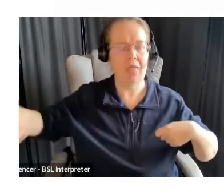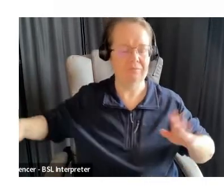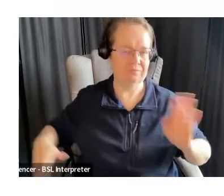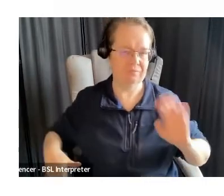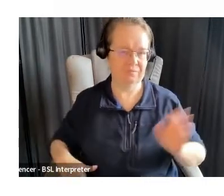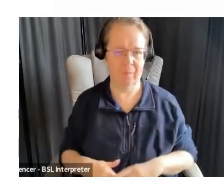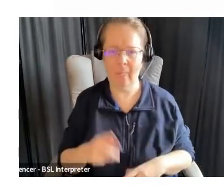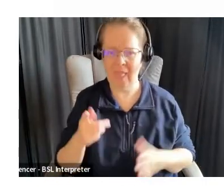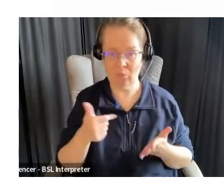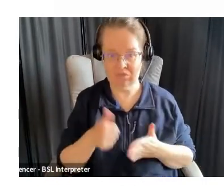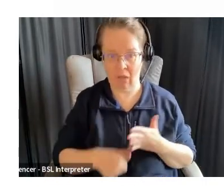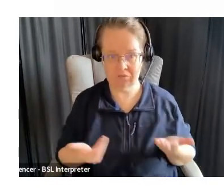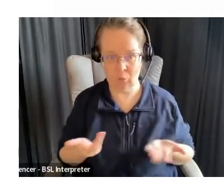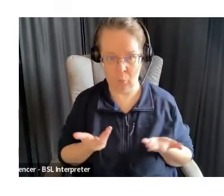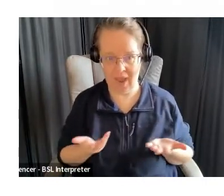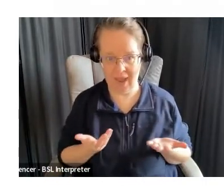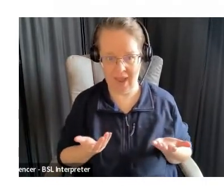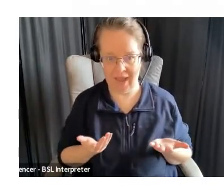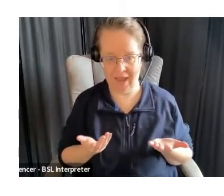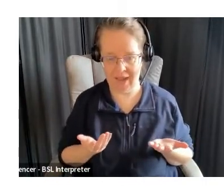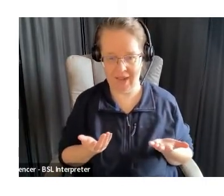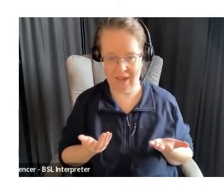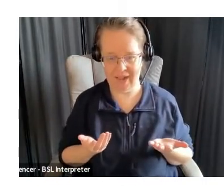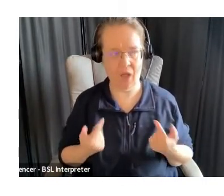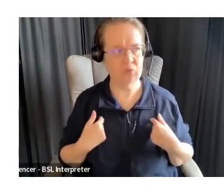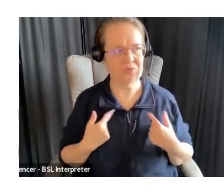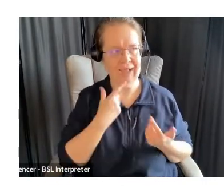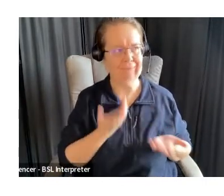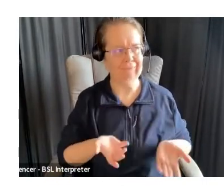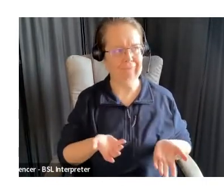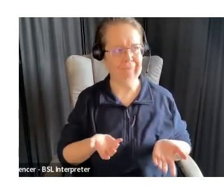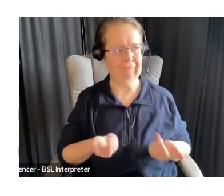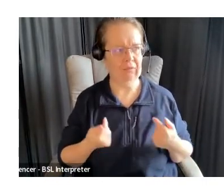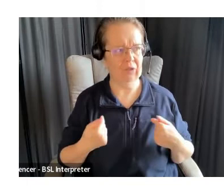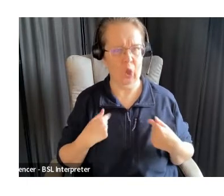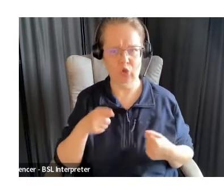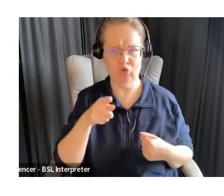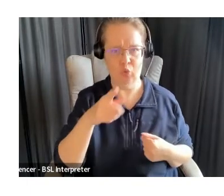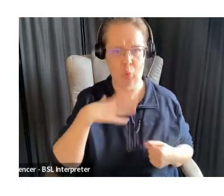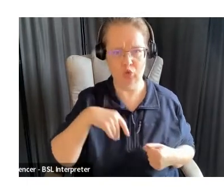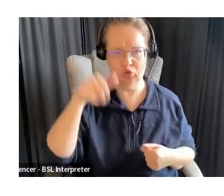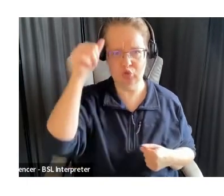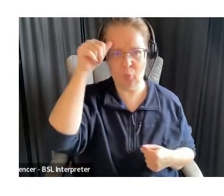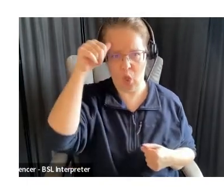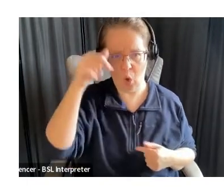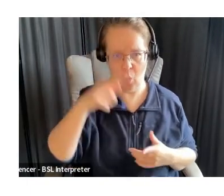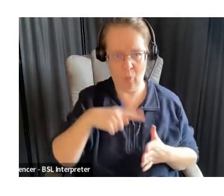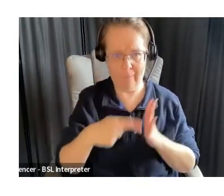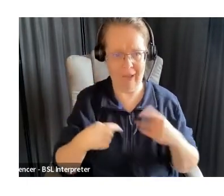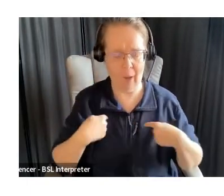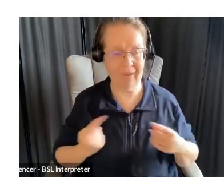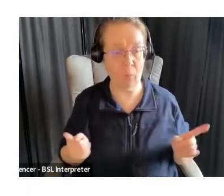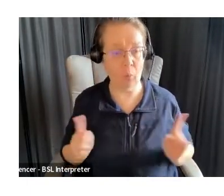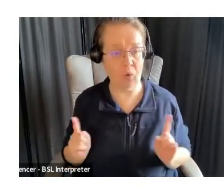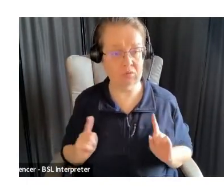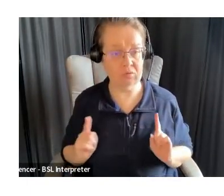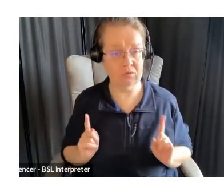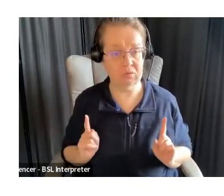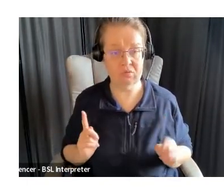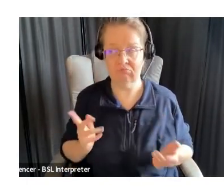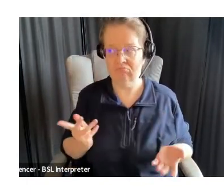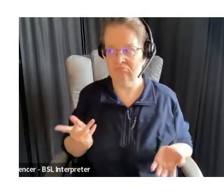Where do you start, though? For some of us, we go, okay, what do you actually want to know about me? Where